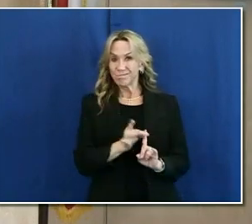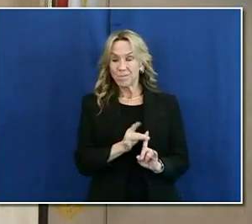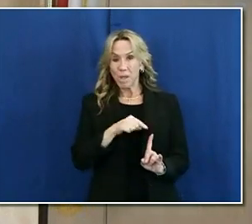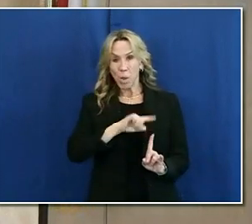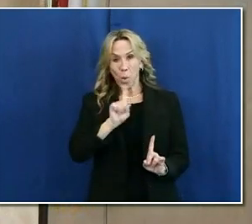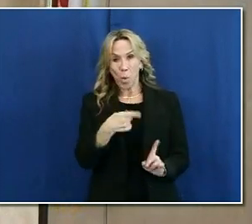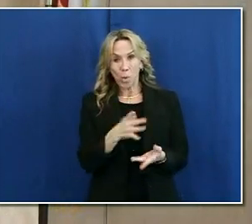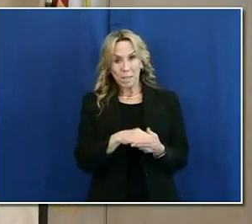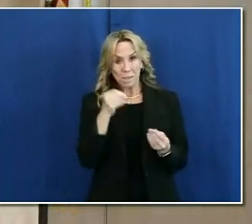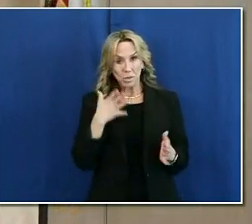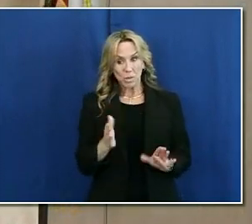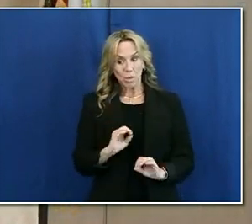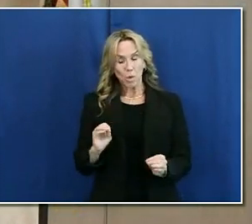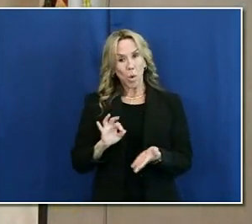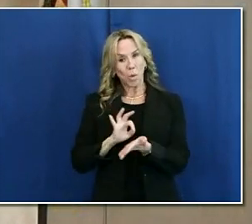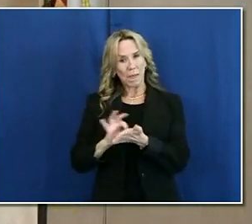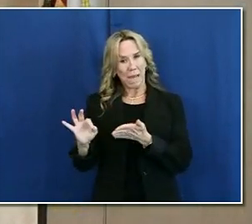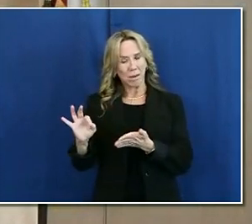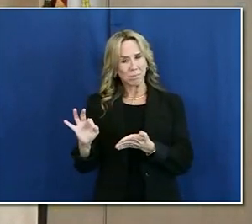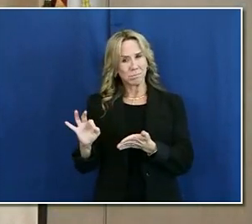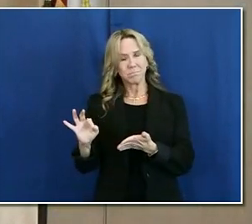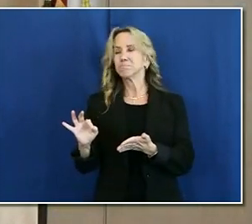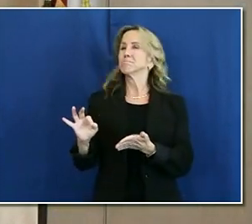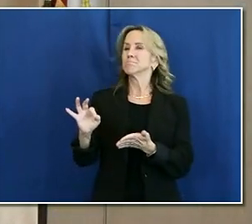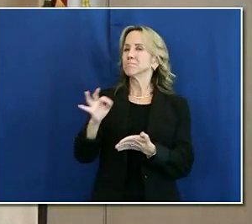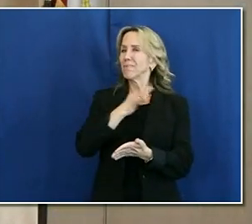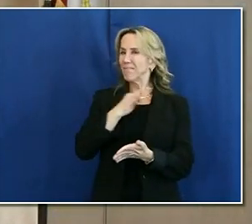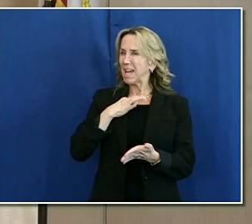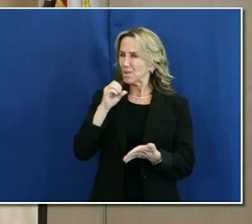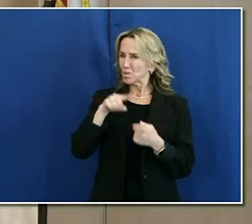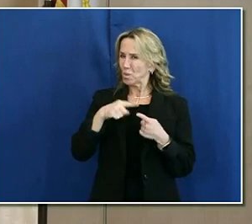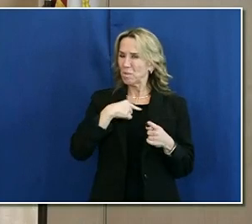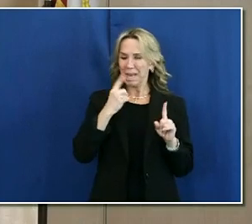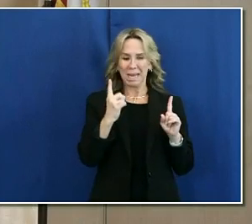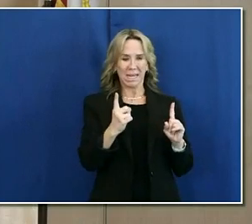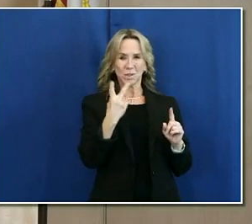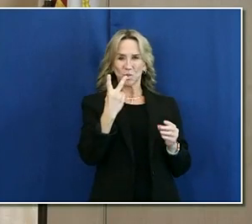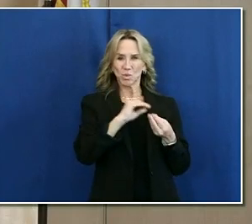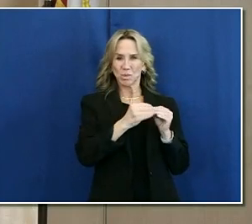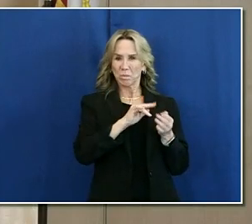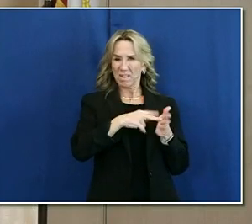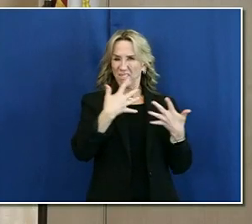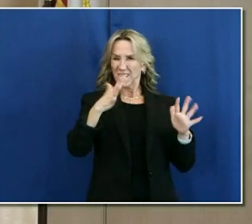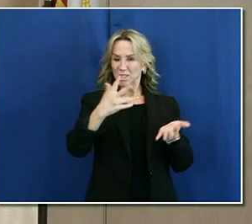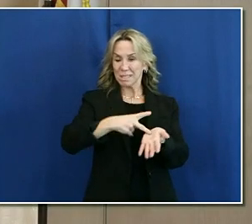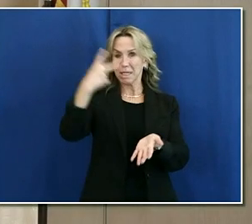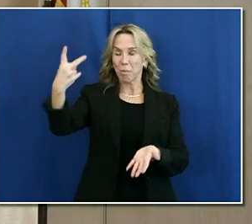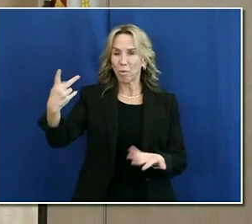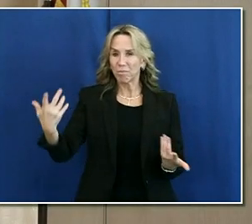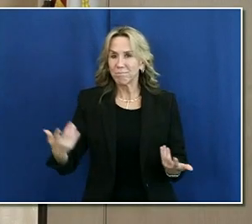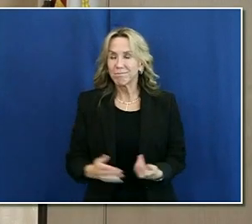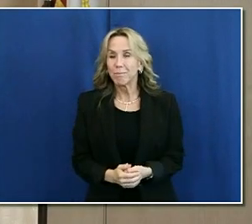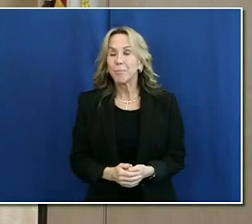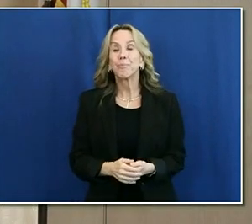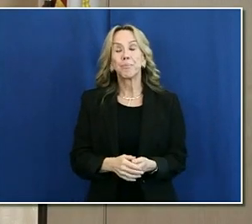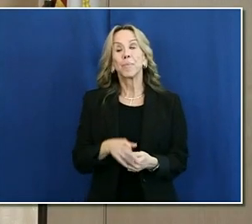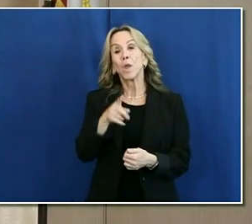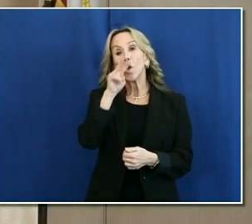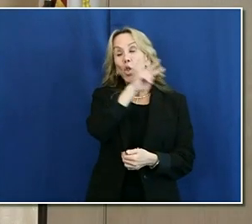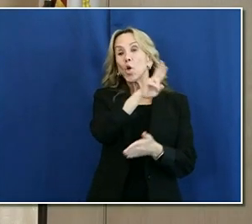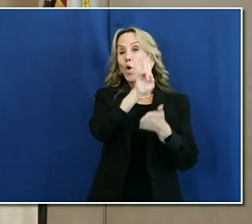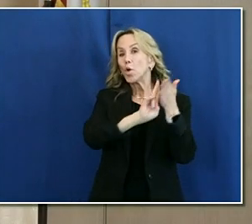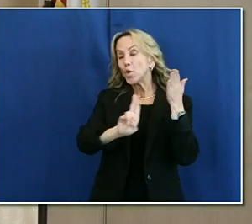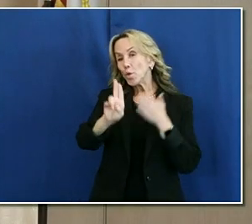included. So that's a doubling in a day, right? So the number that is on the university website is the number